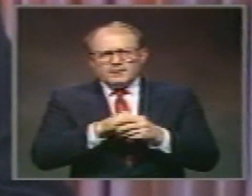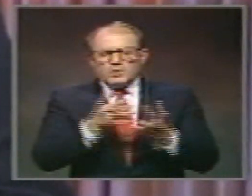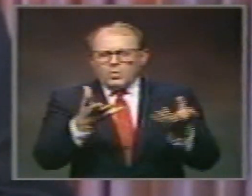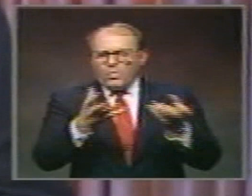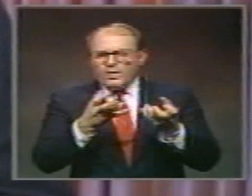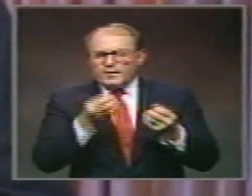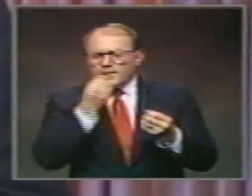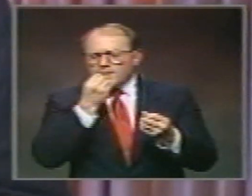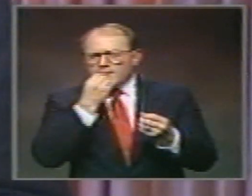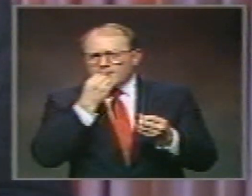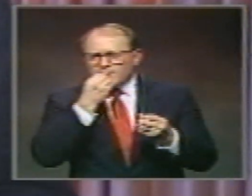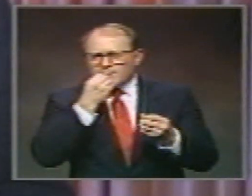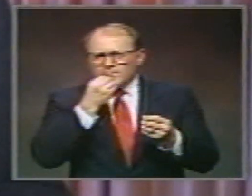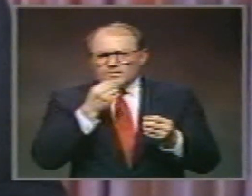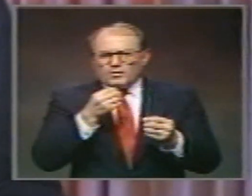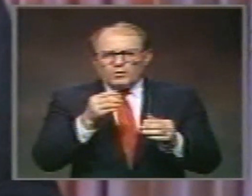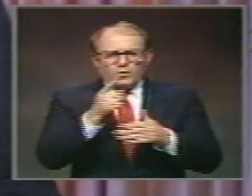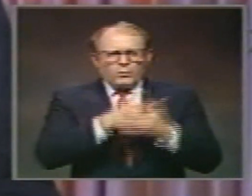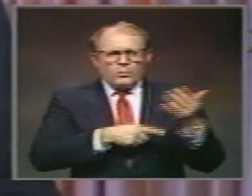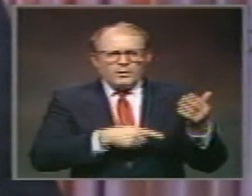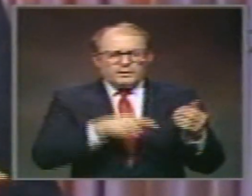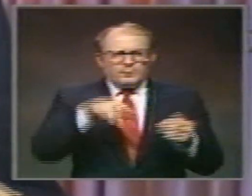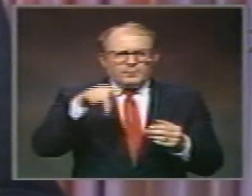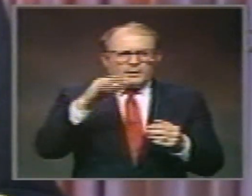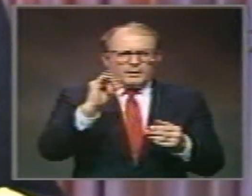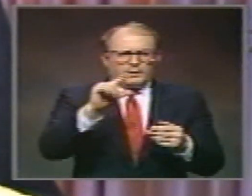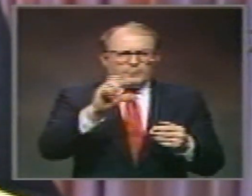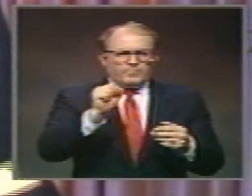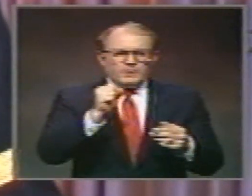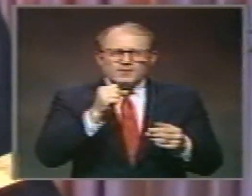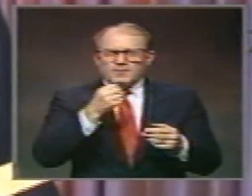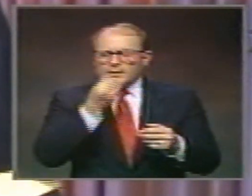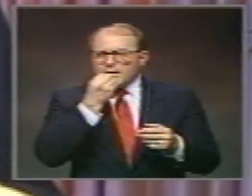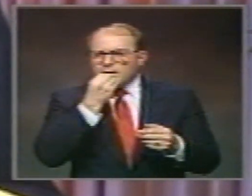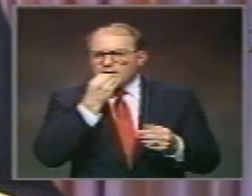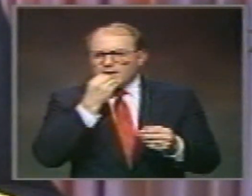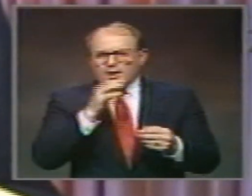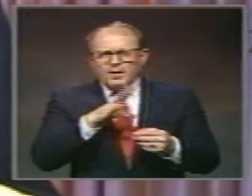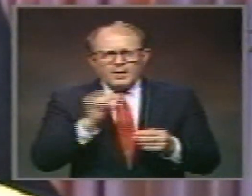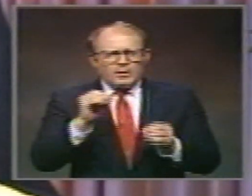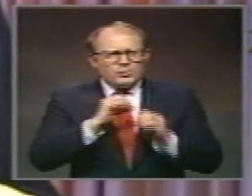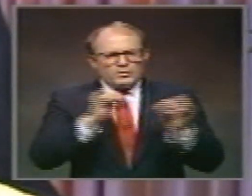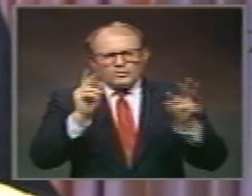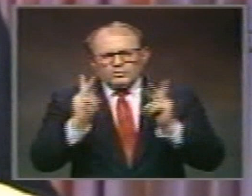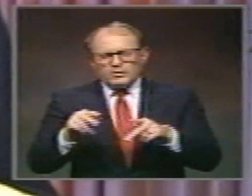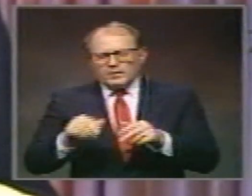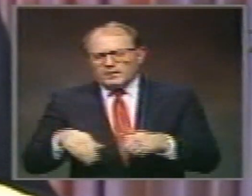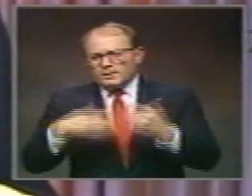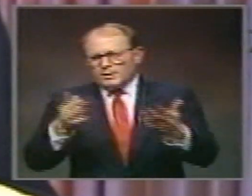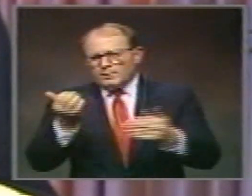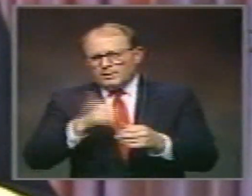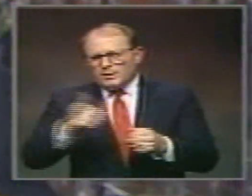feed, but it wasn't permitted. And no one gave him anything.